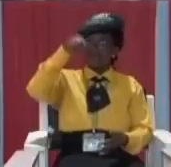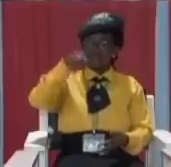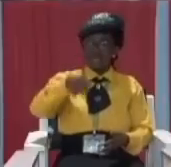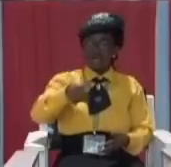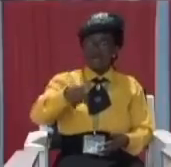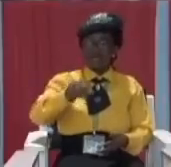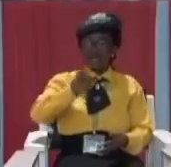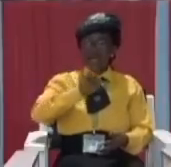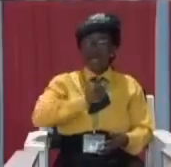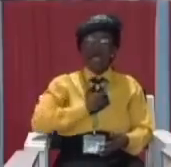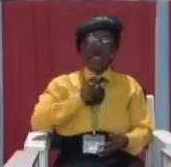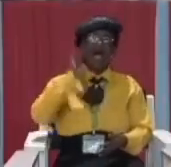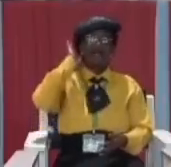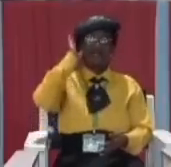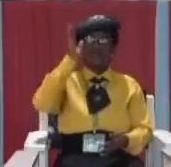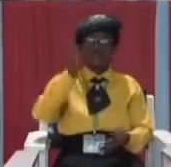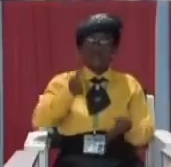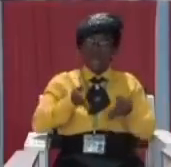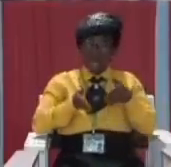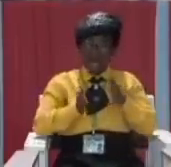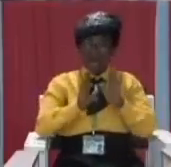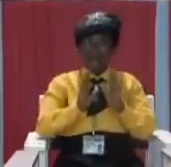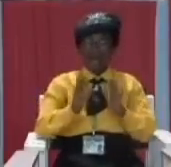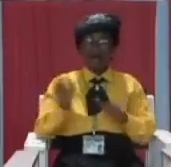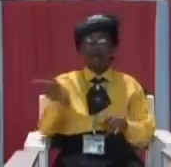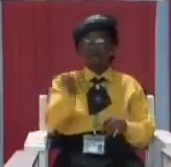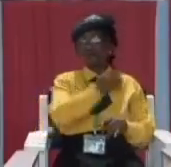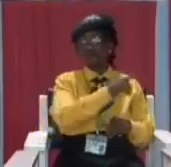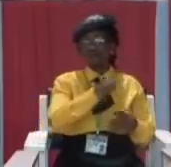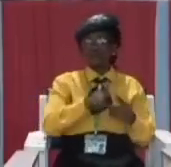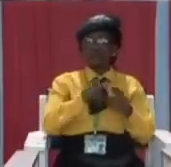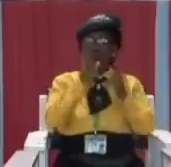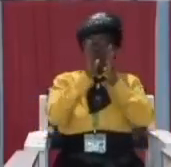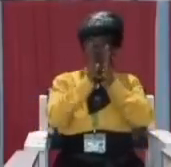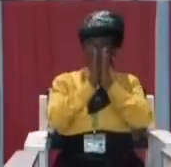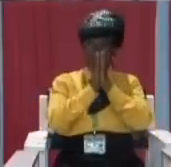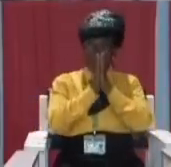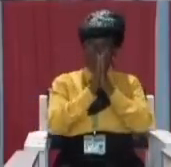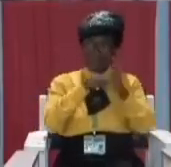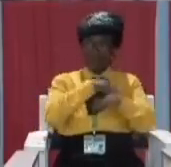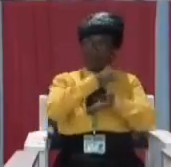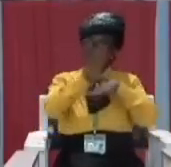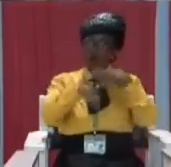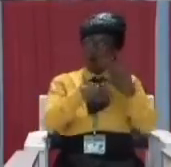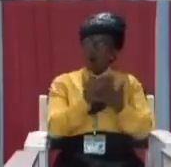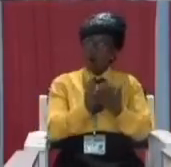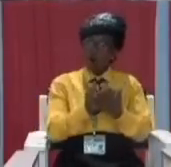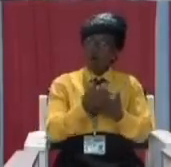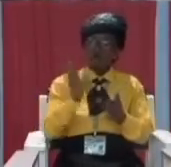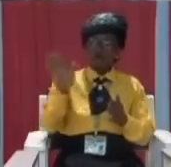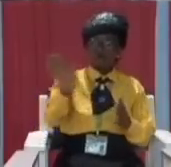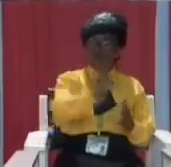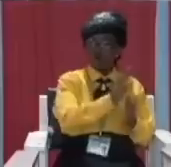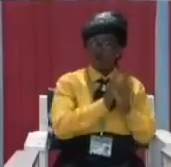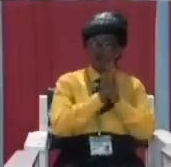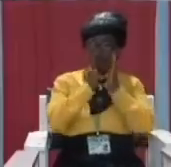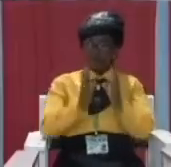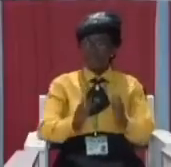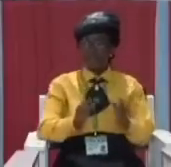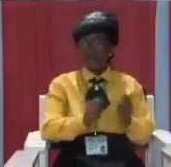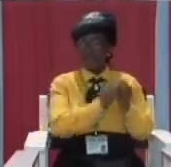you to pray all your prayers together at the end of the sermon.